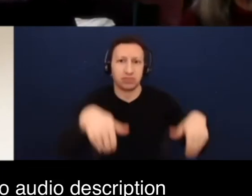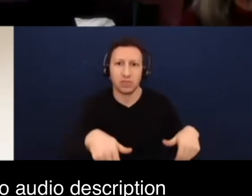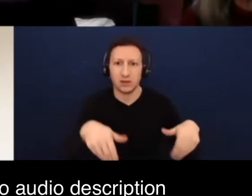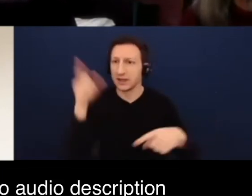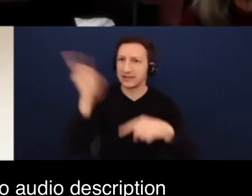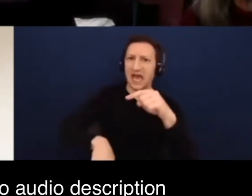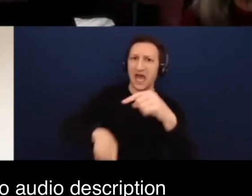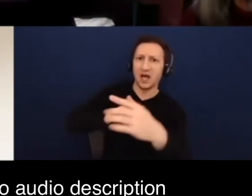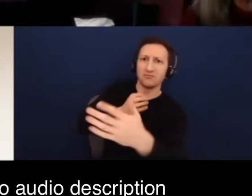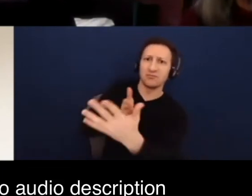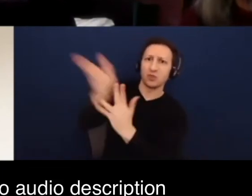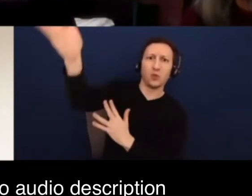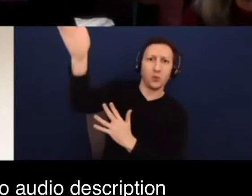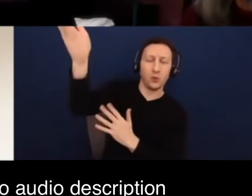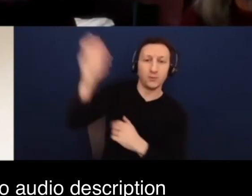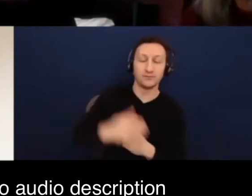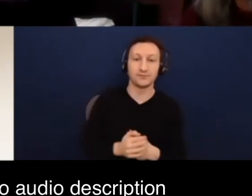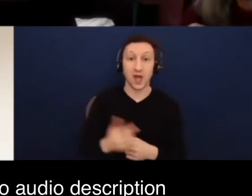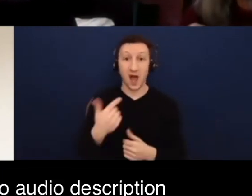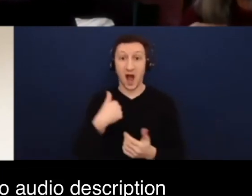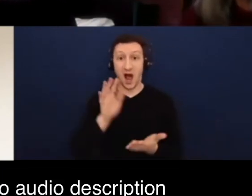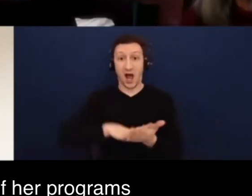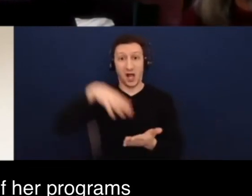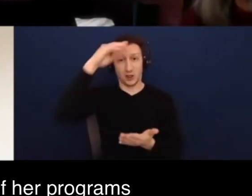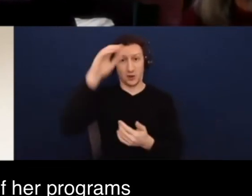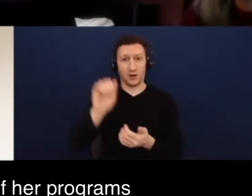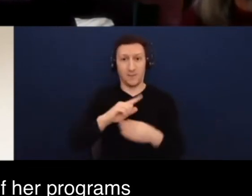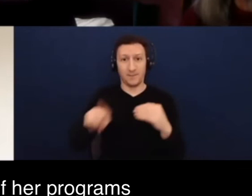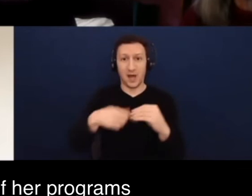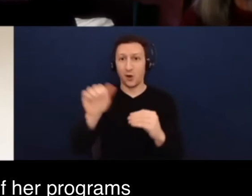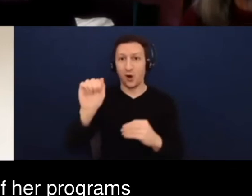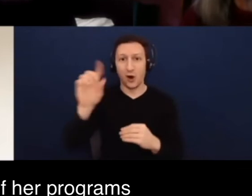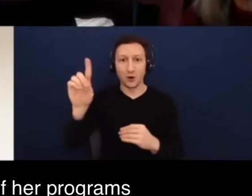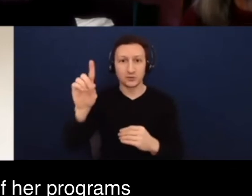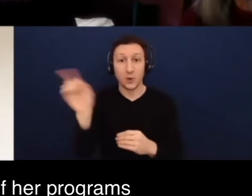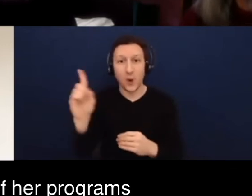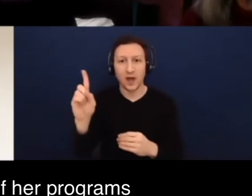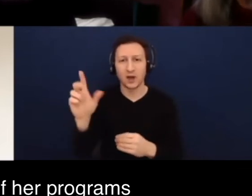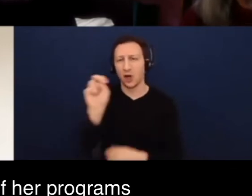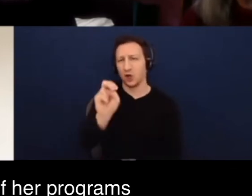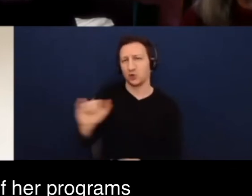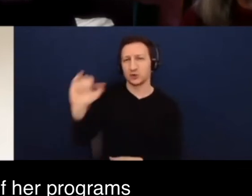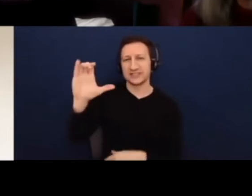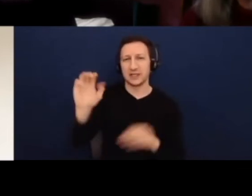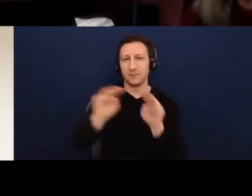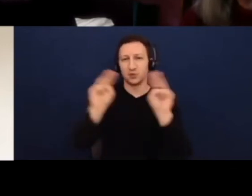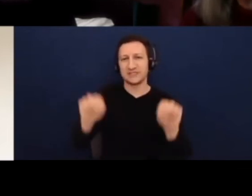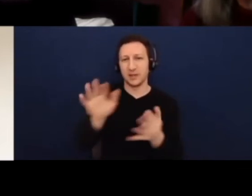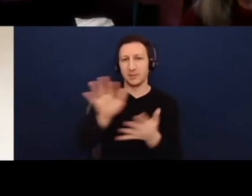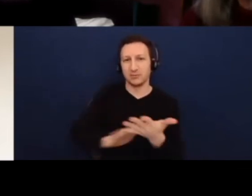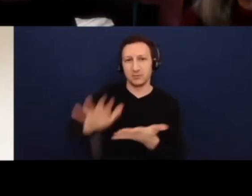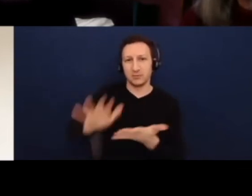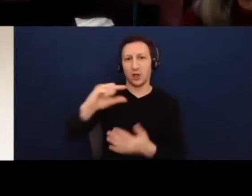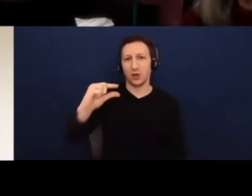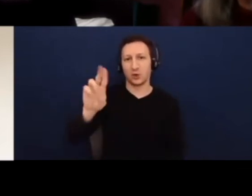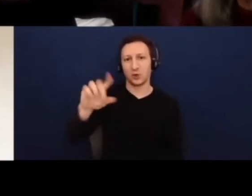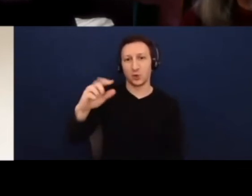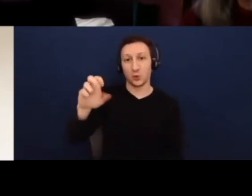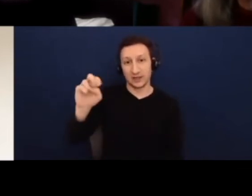introduced me to audio description at the Guggenheim Museum and some of her programs she runs in New York. And